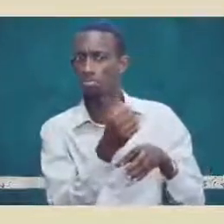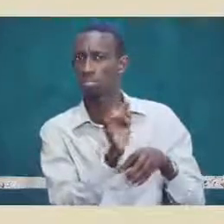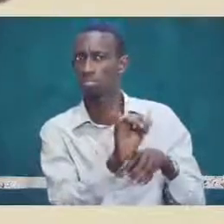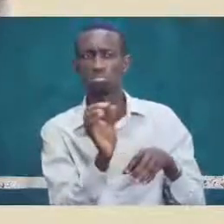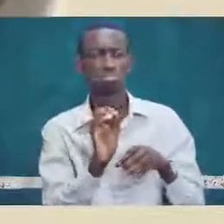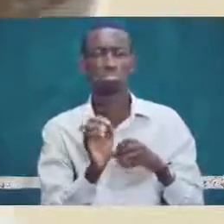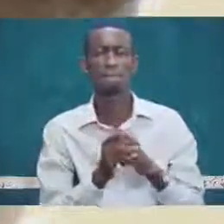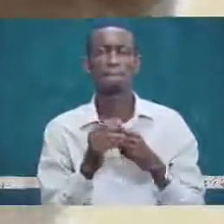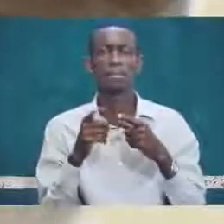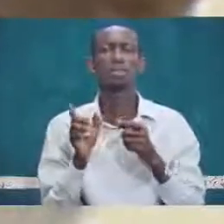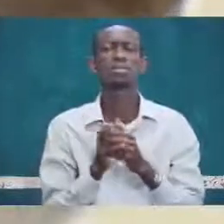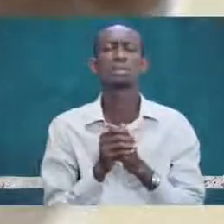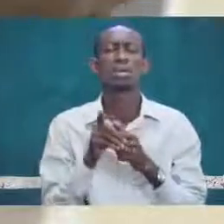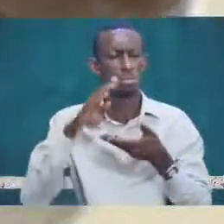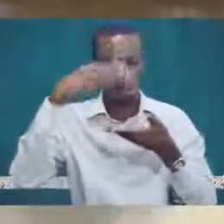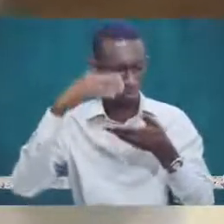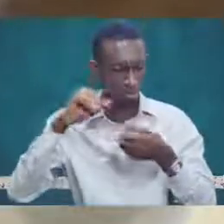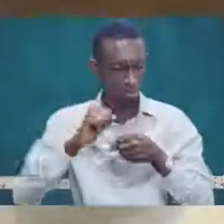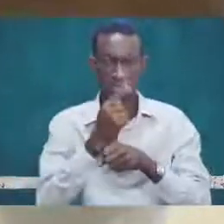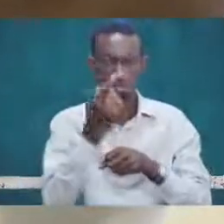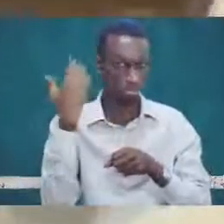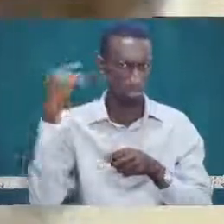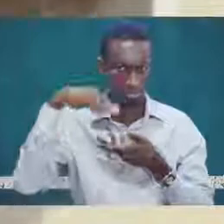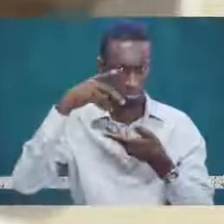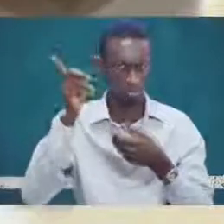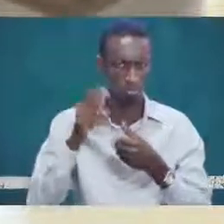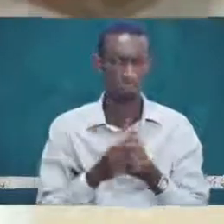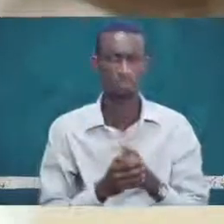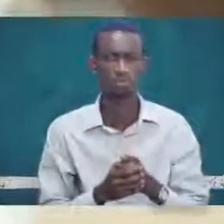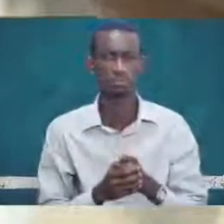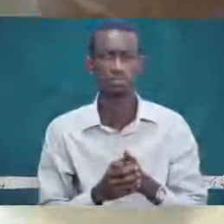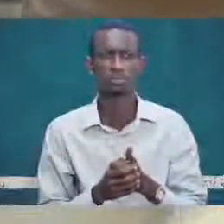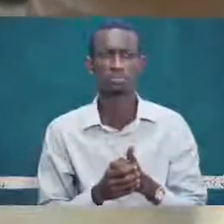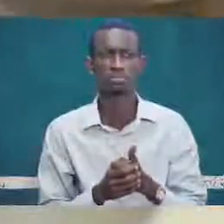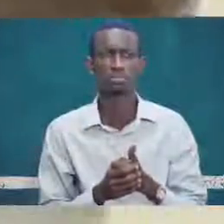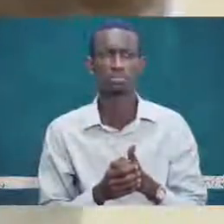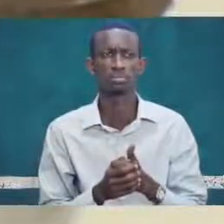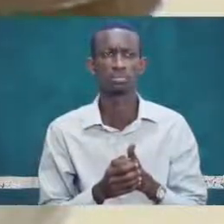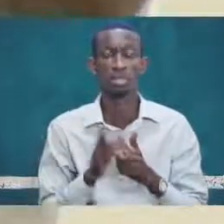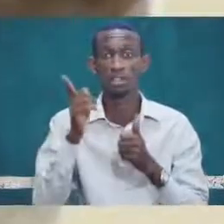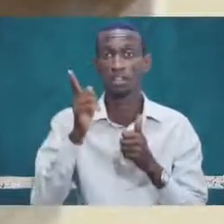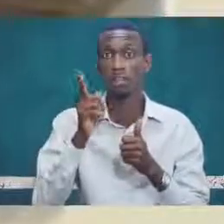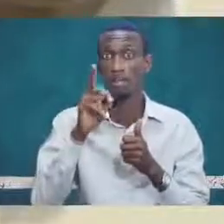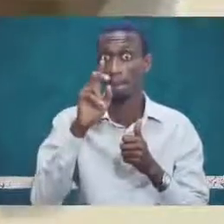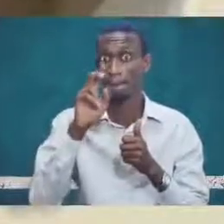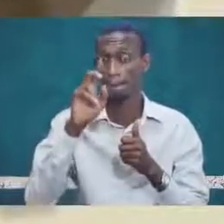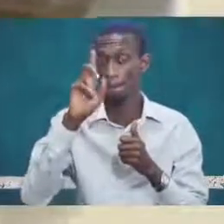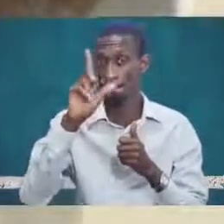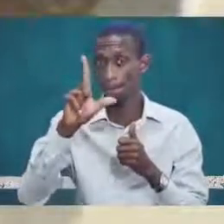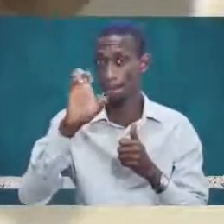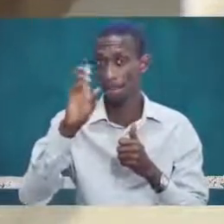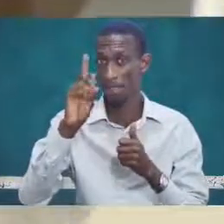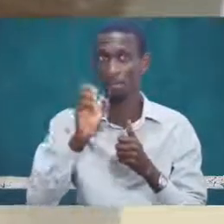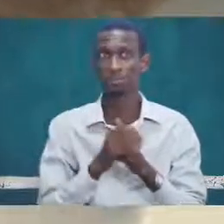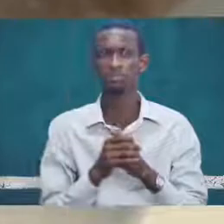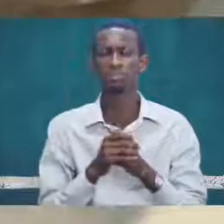could have studied even in senior 1. So that is reddish-brown gas,